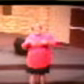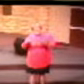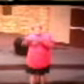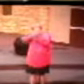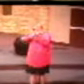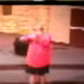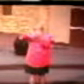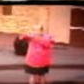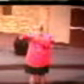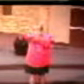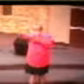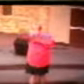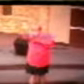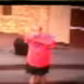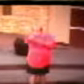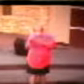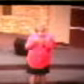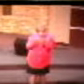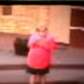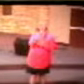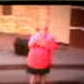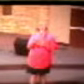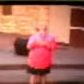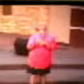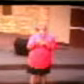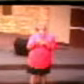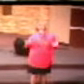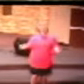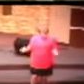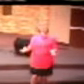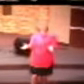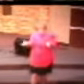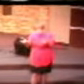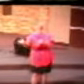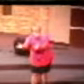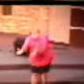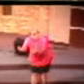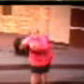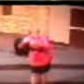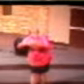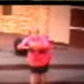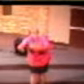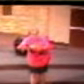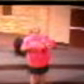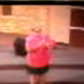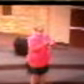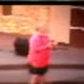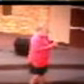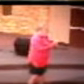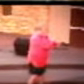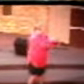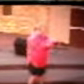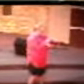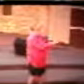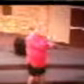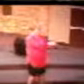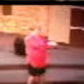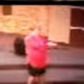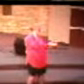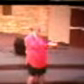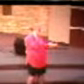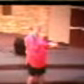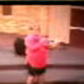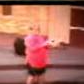by God's word and sends you forth from Jerusalem, the place that you know, oh, Jerusalem,